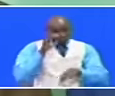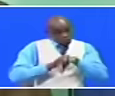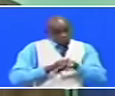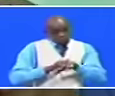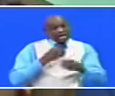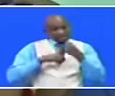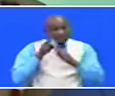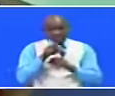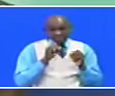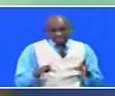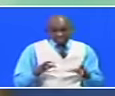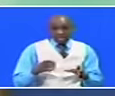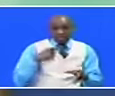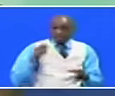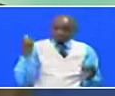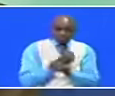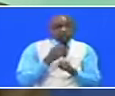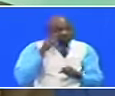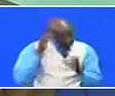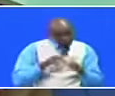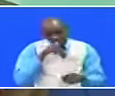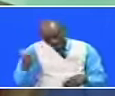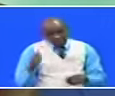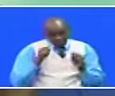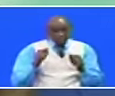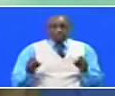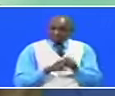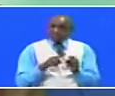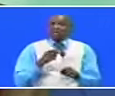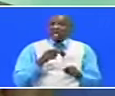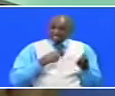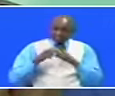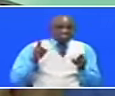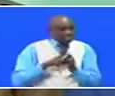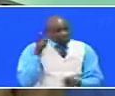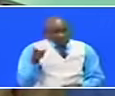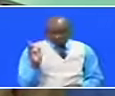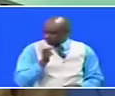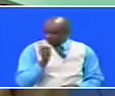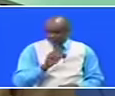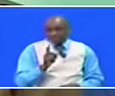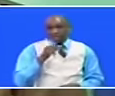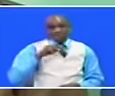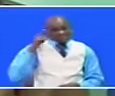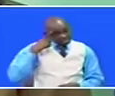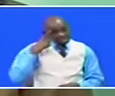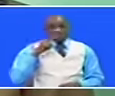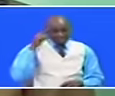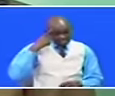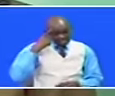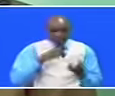ordeal. It's something I cannot even wish to my worst enemy. It's something that made me think twice about